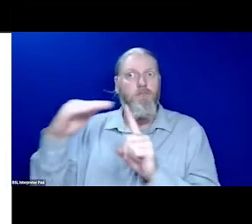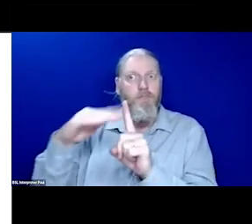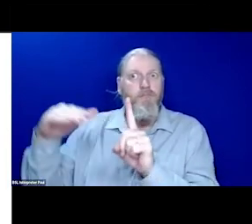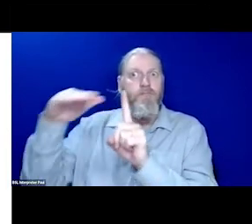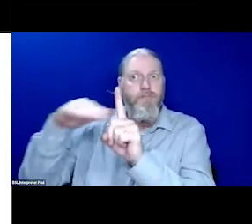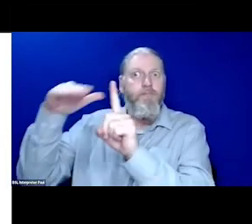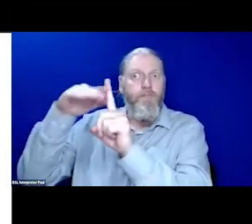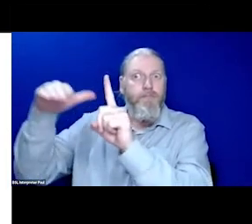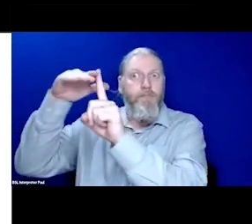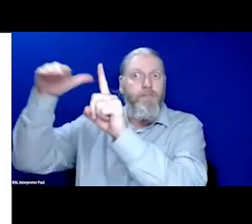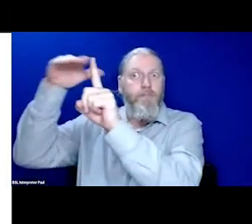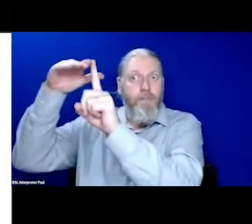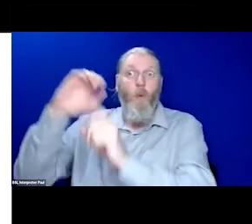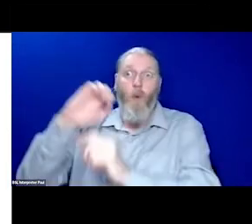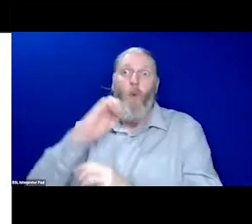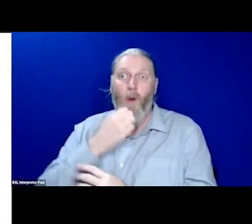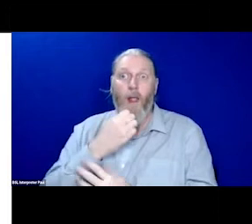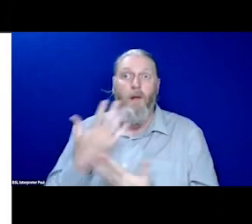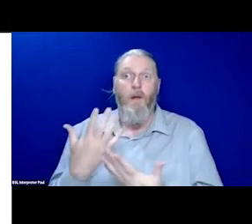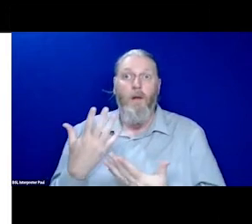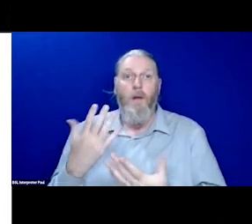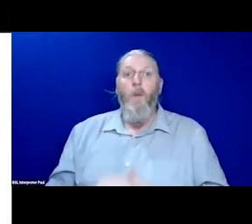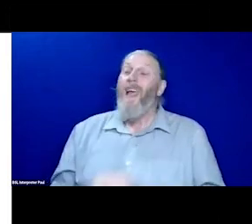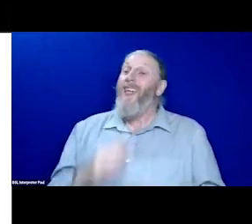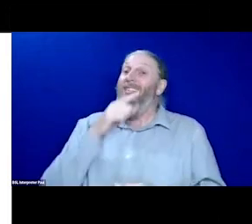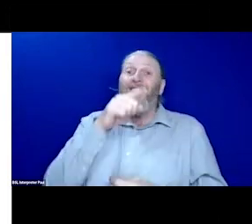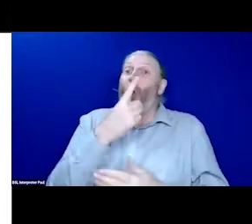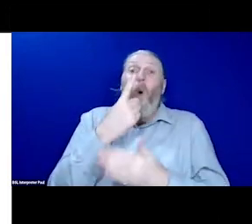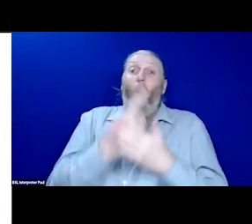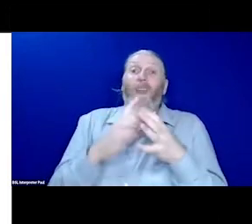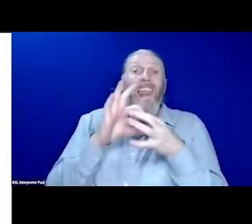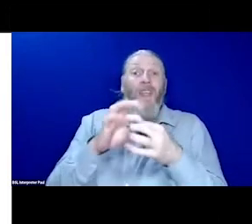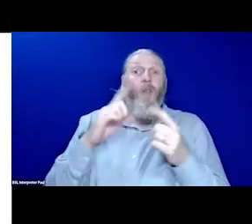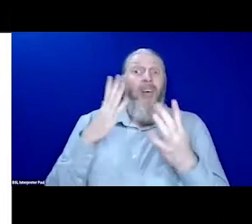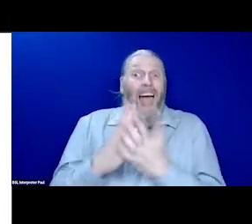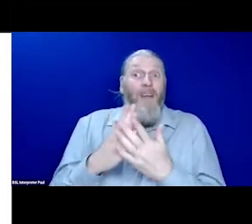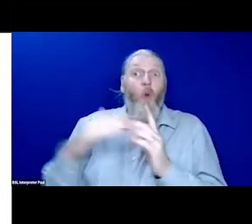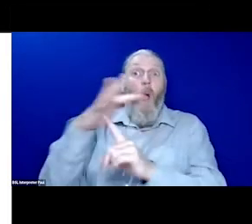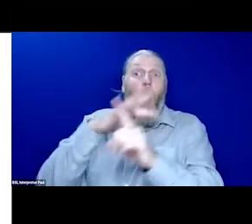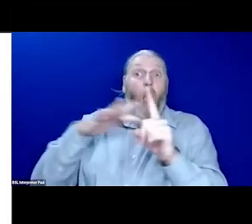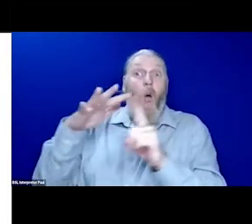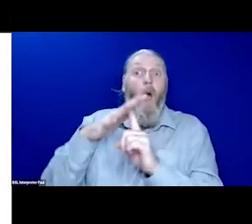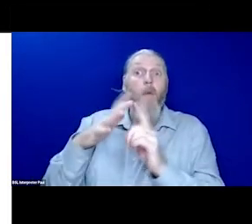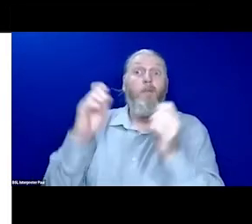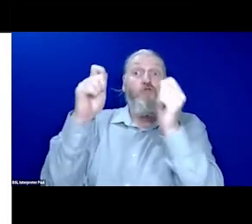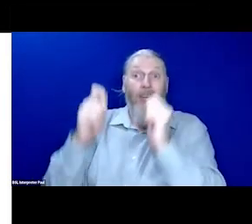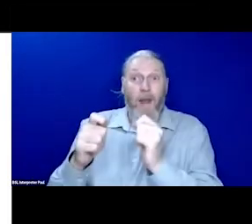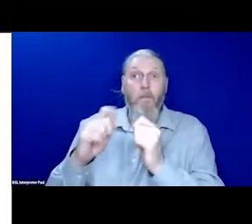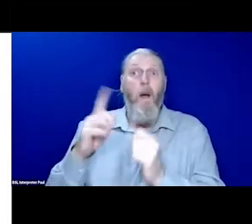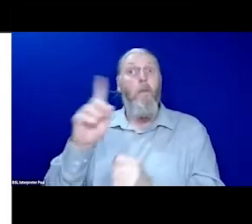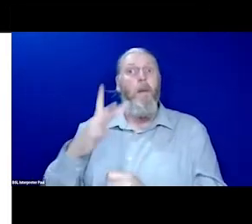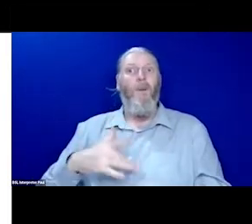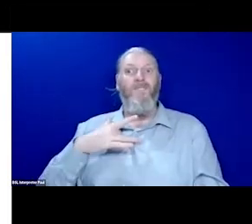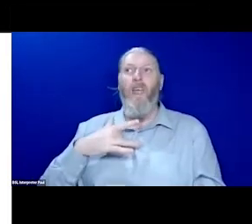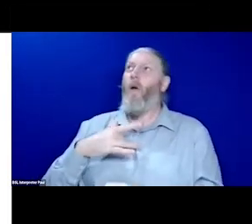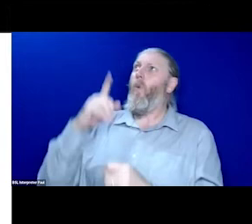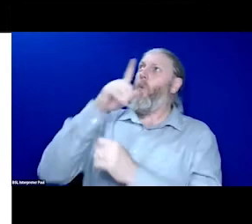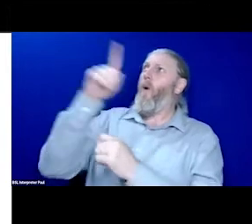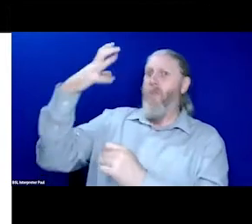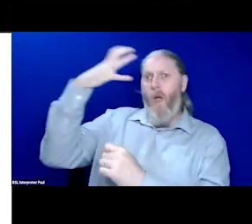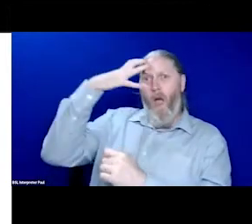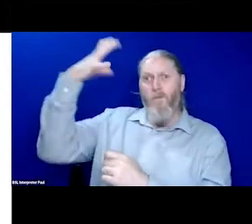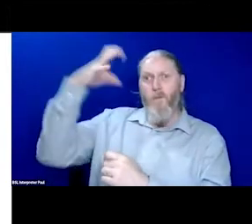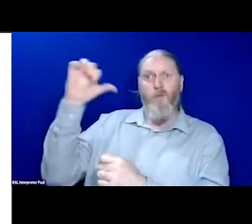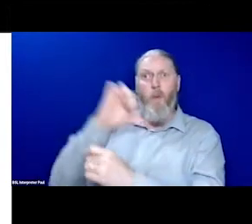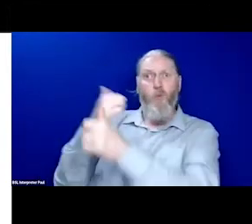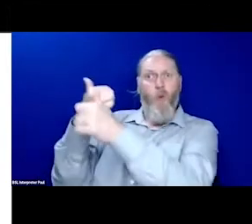just about climate change, but this is about being betrayed by the people supposed to protect them. 65% felt the governments are failing them, and